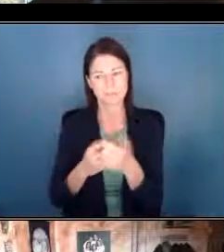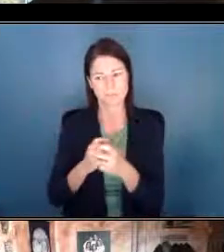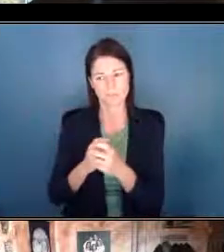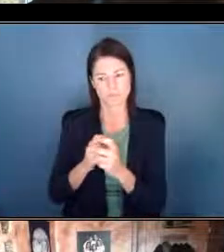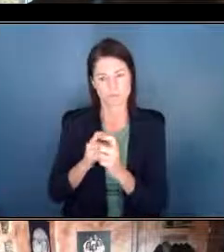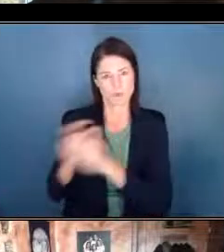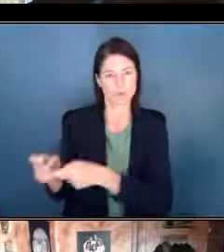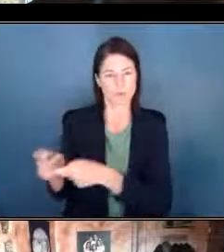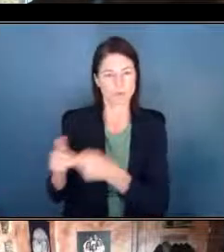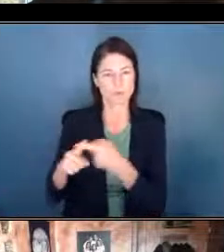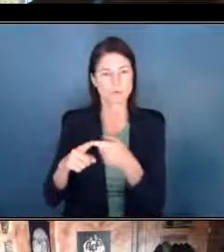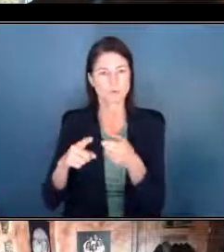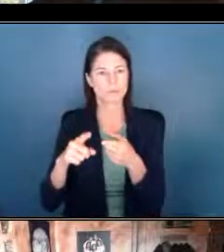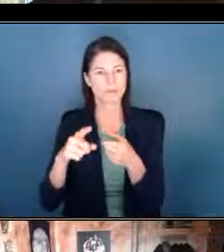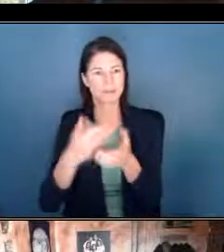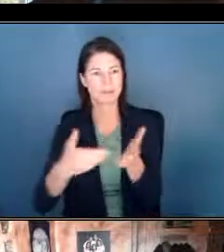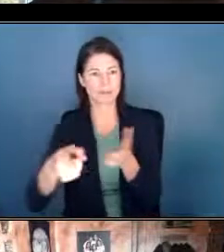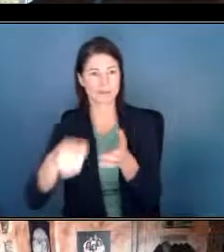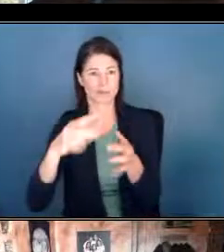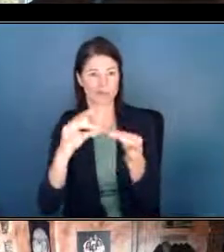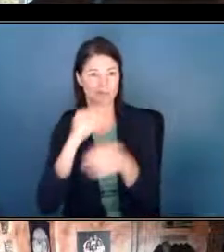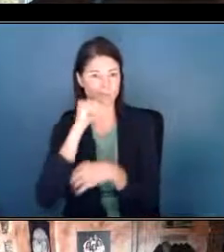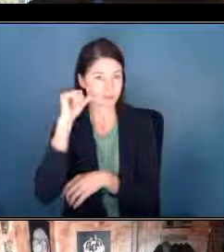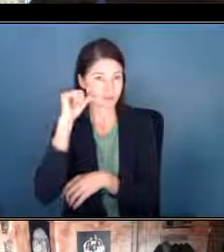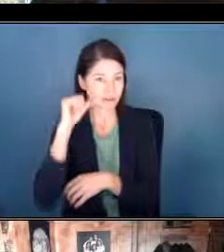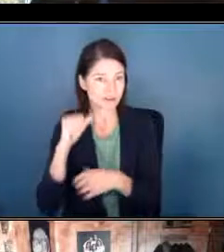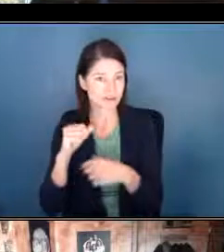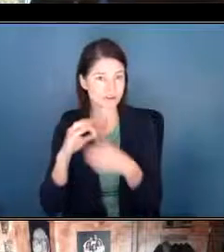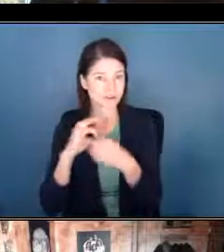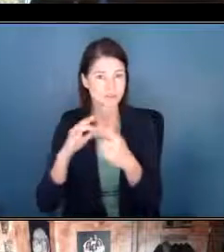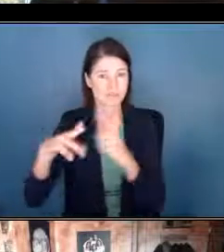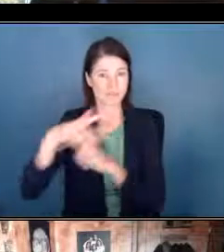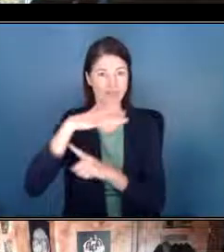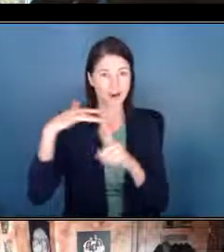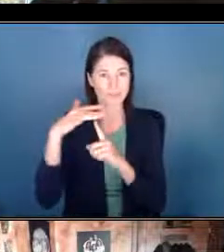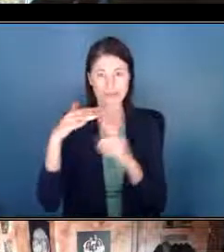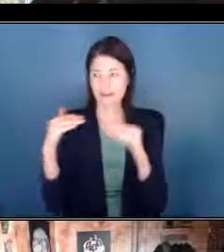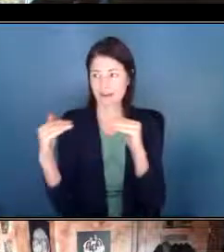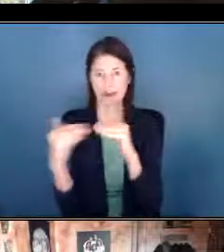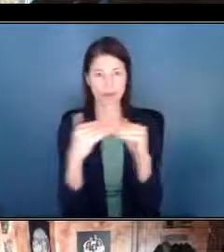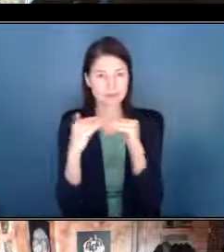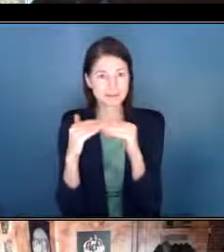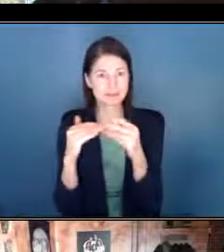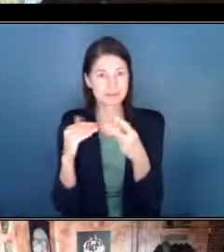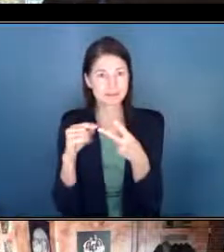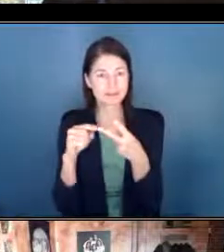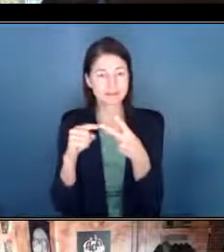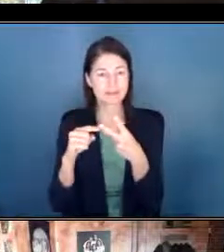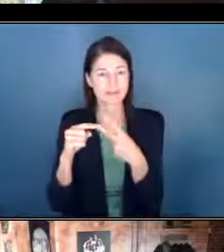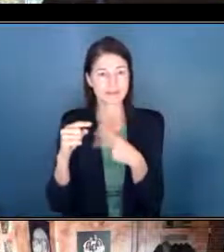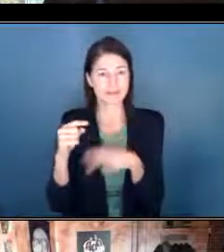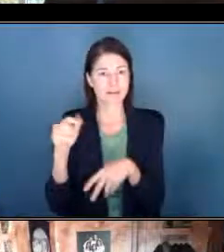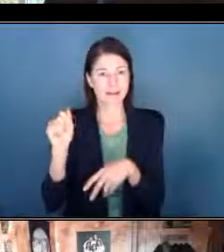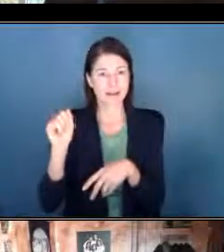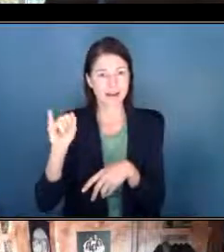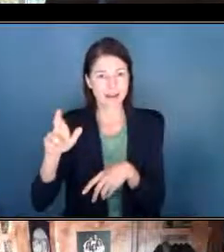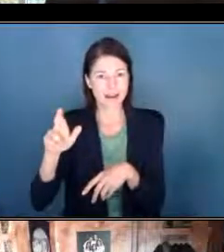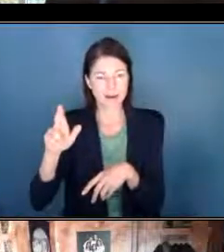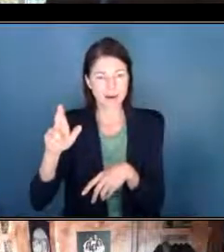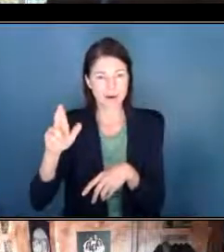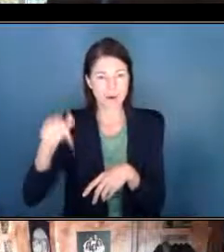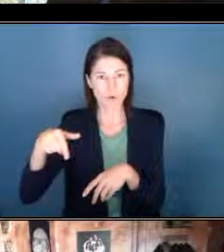heard you talk about yesterday in terms of environment, equity, air quality, so on and so forth. So my